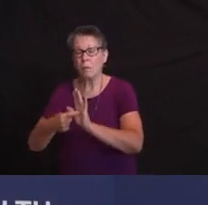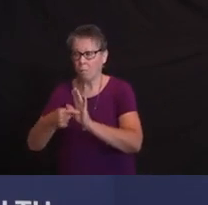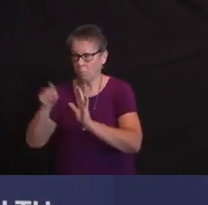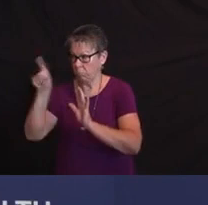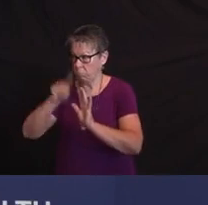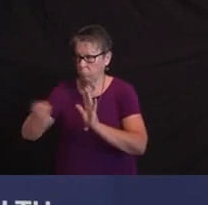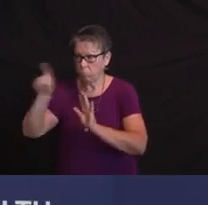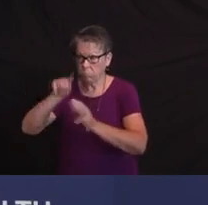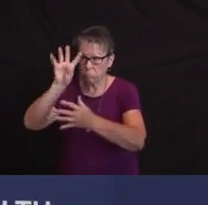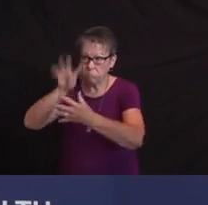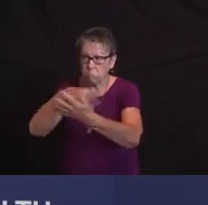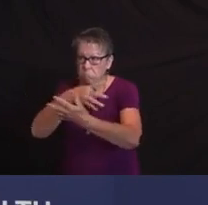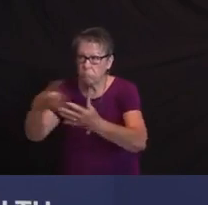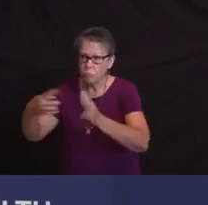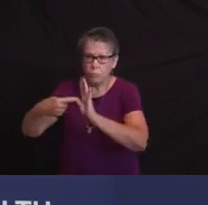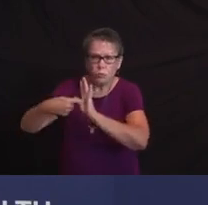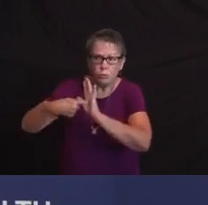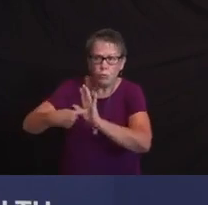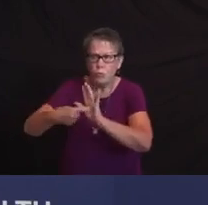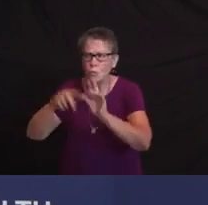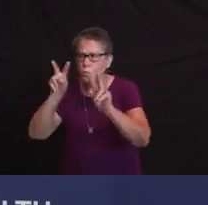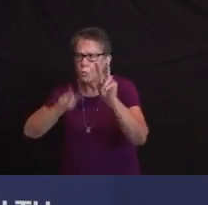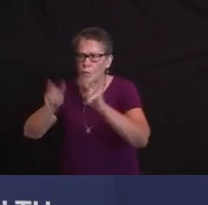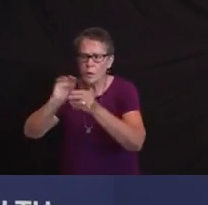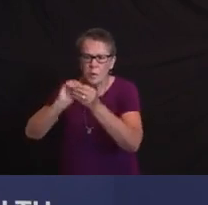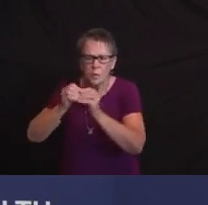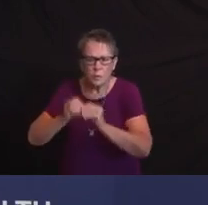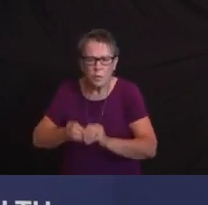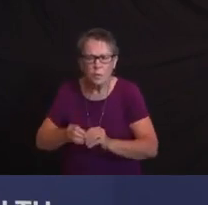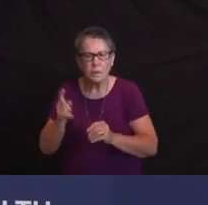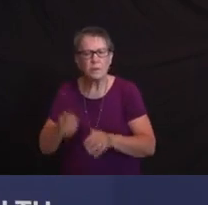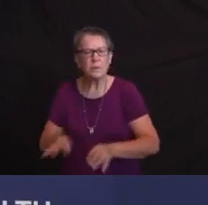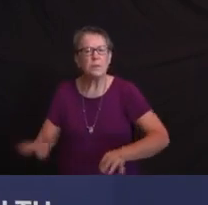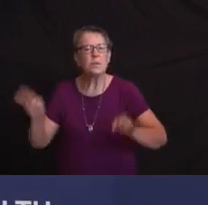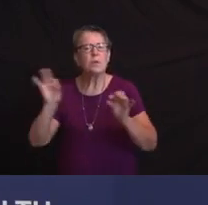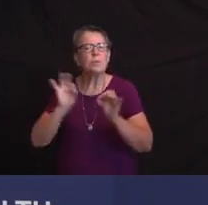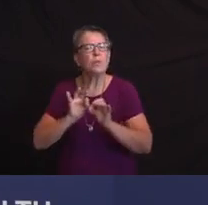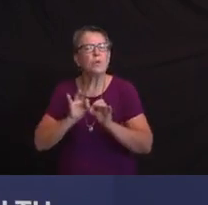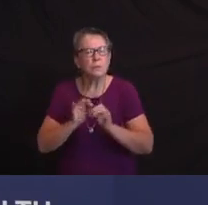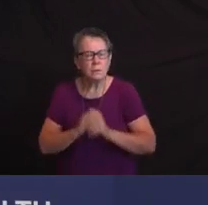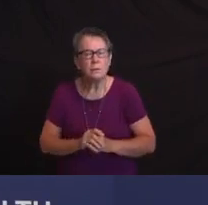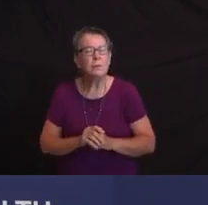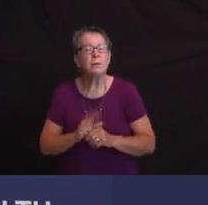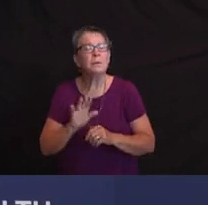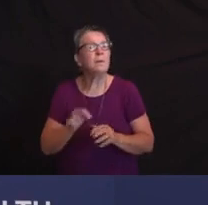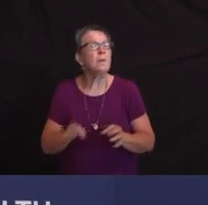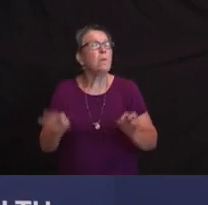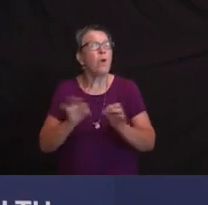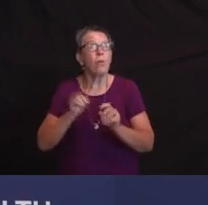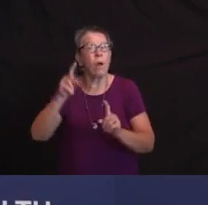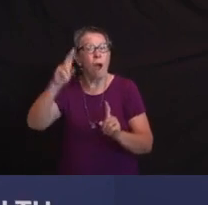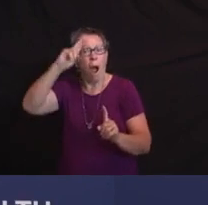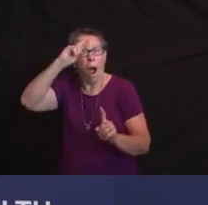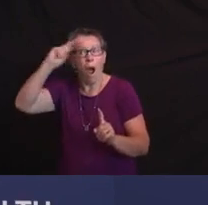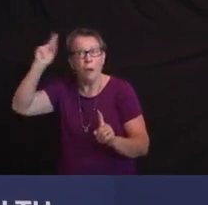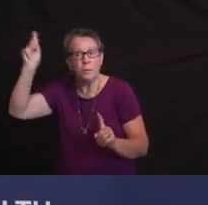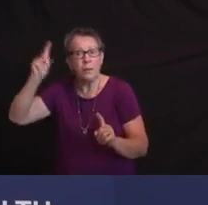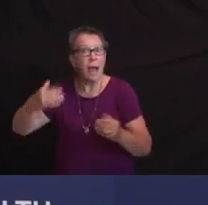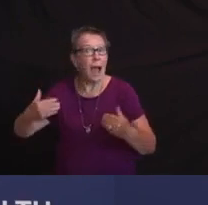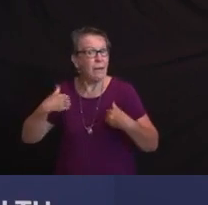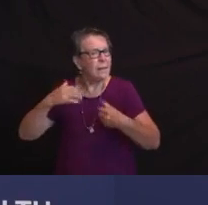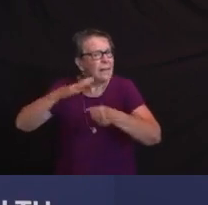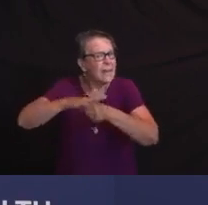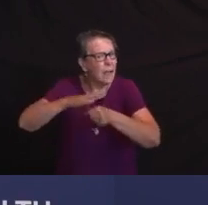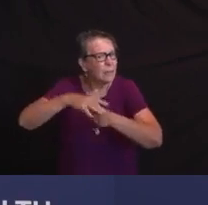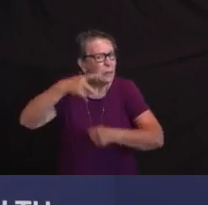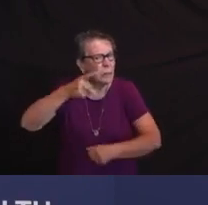the capacity to take care of people. And it looks like our hospitals have the capacity to take care of people, even if the doubling